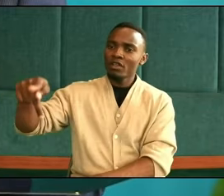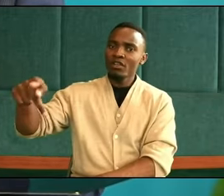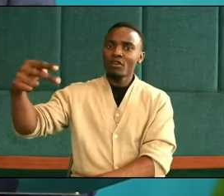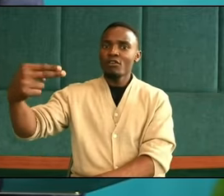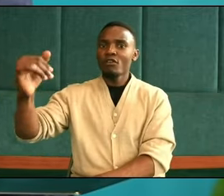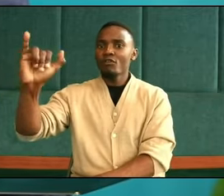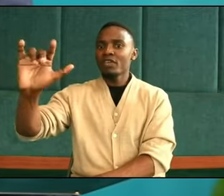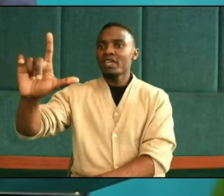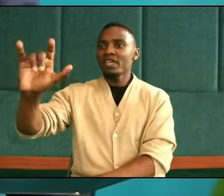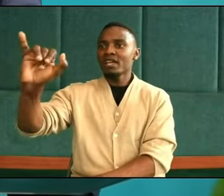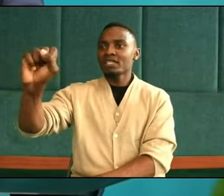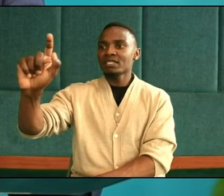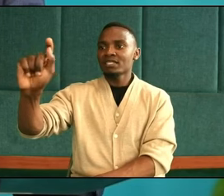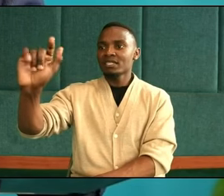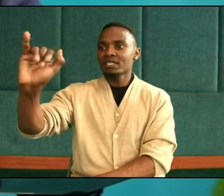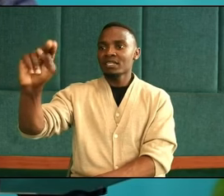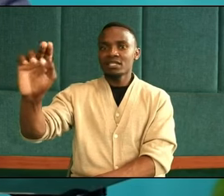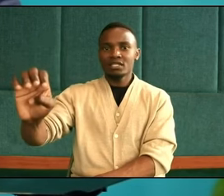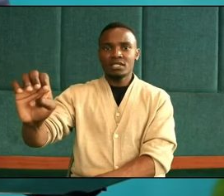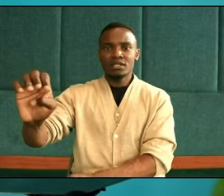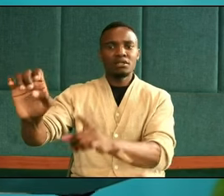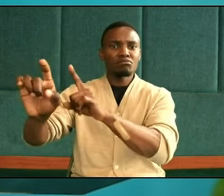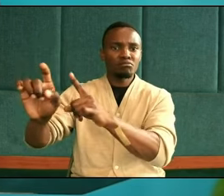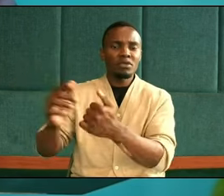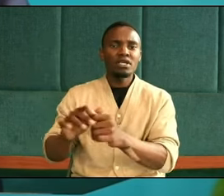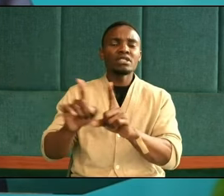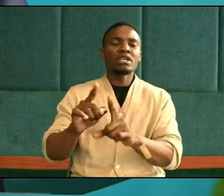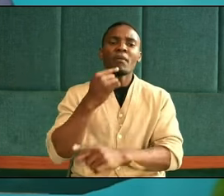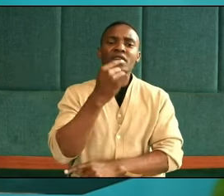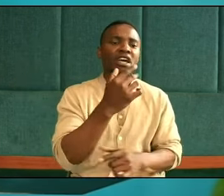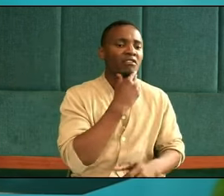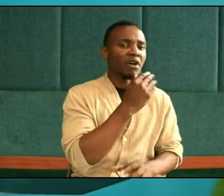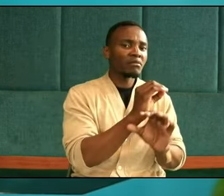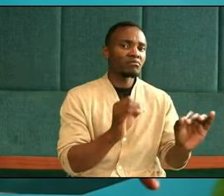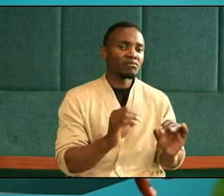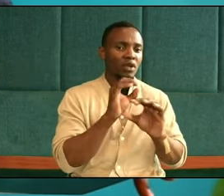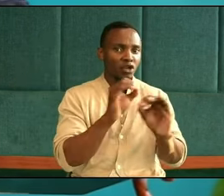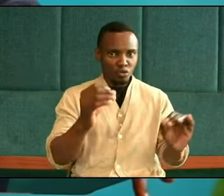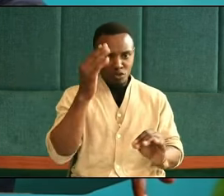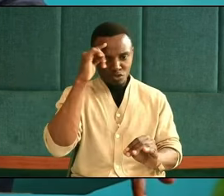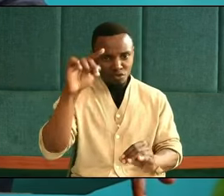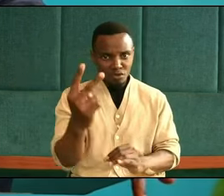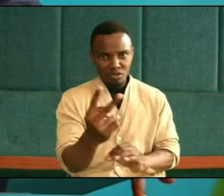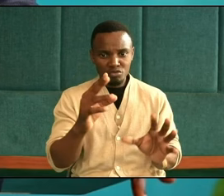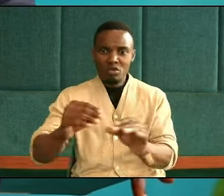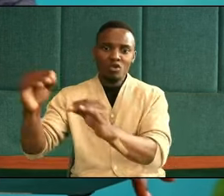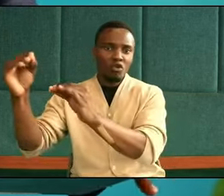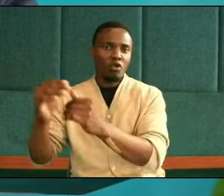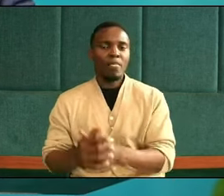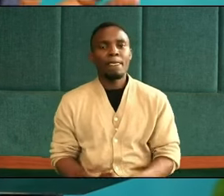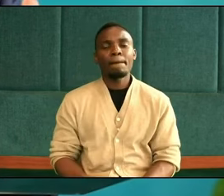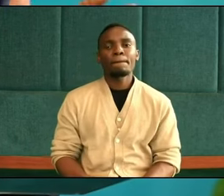father. No one was aware that Jonathan had left. But we want to